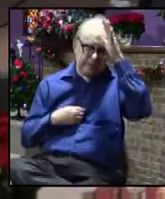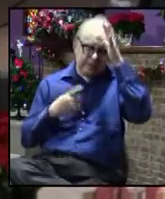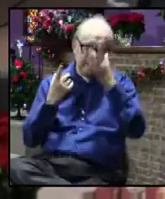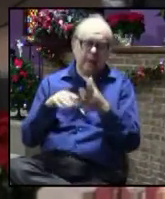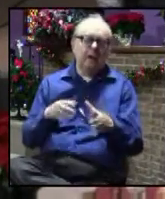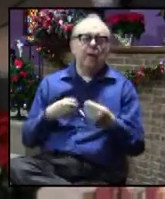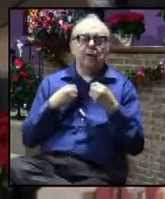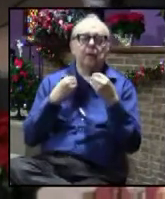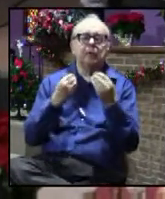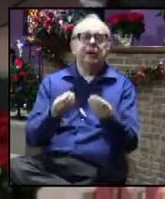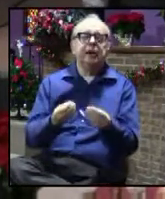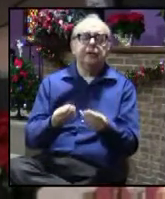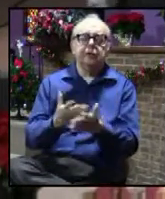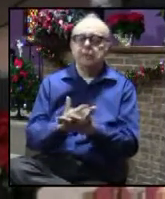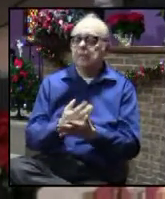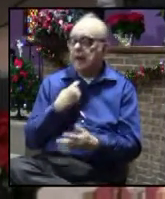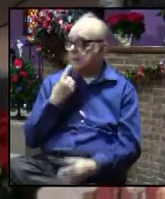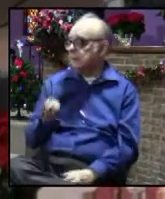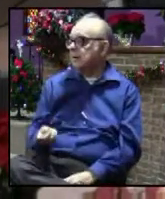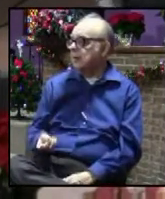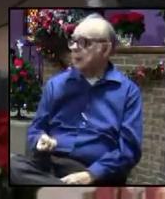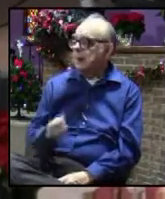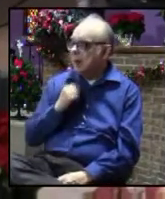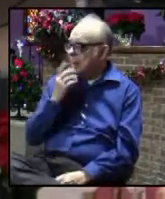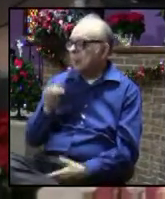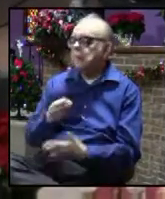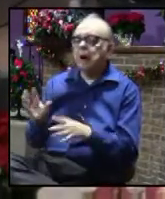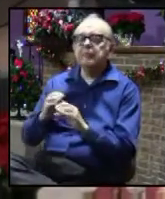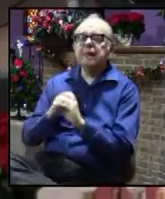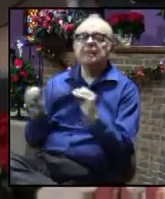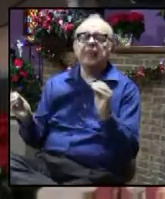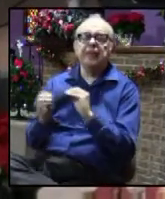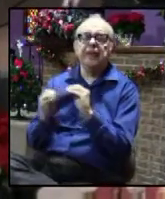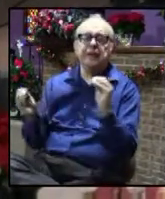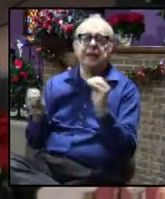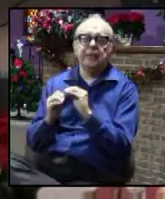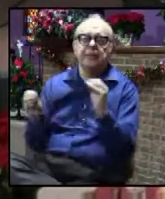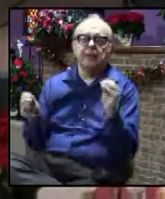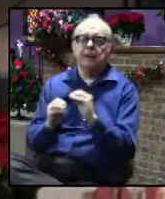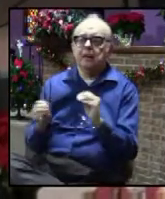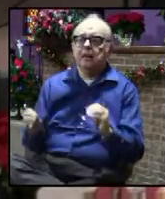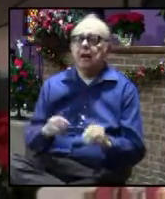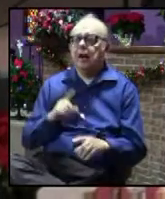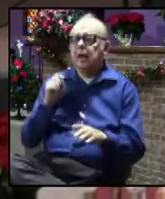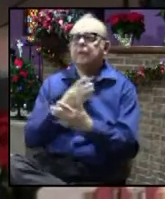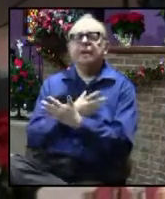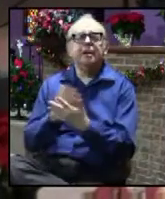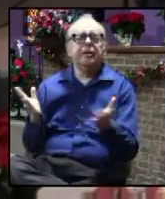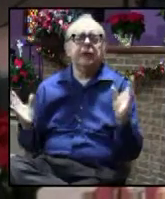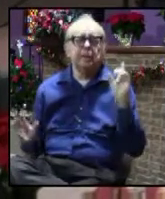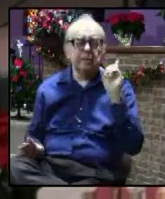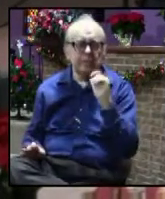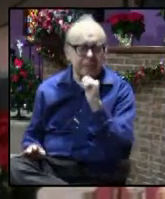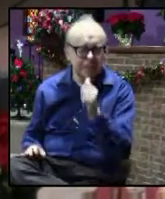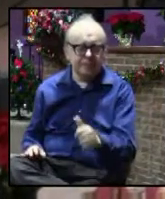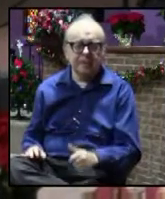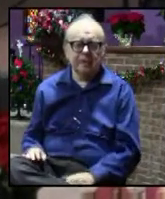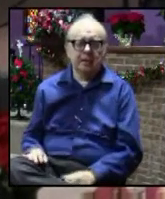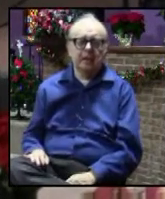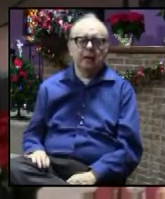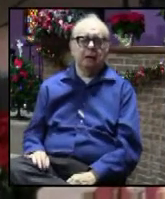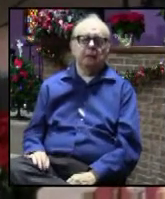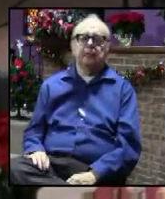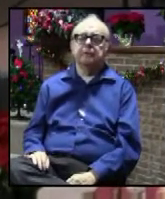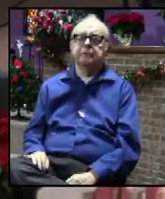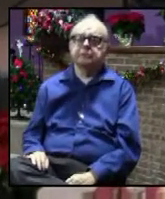we buy you? And I said, don't buy me nothing. I don't need anything. Don't buy